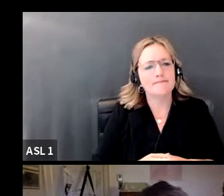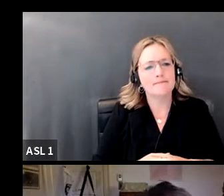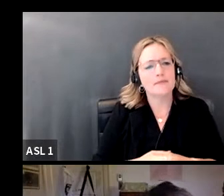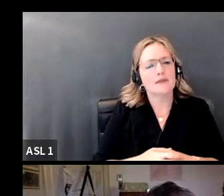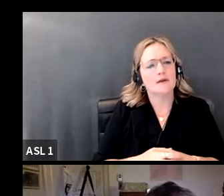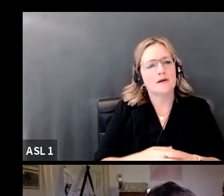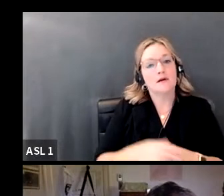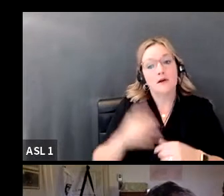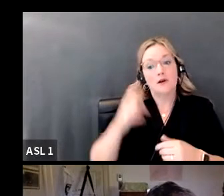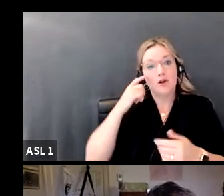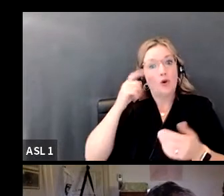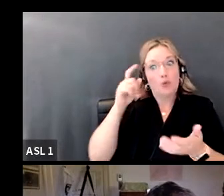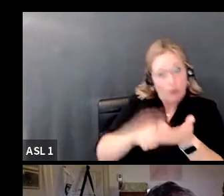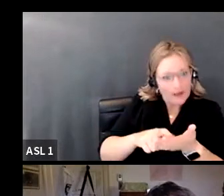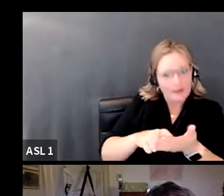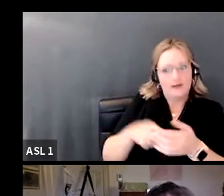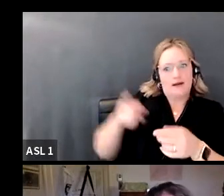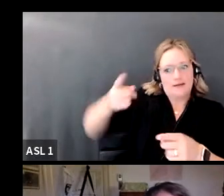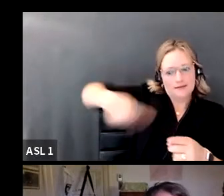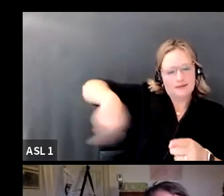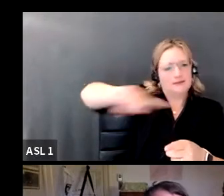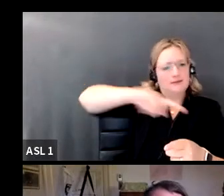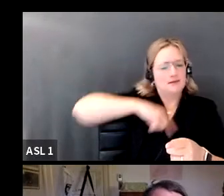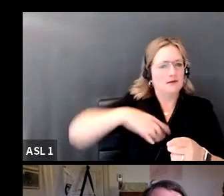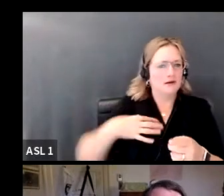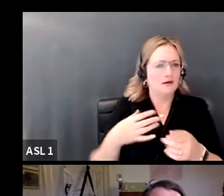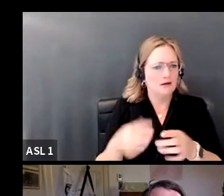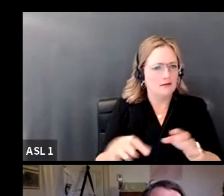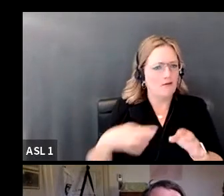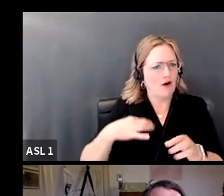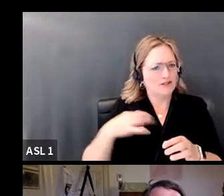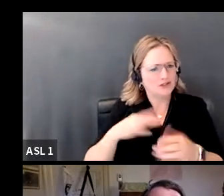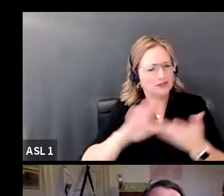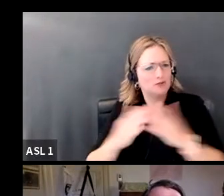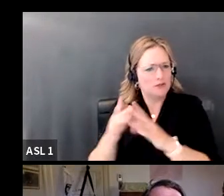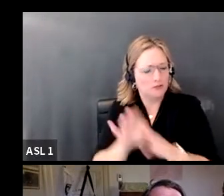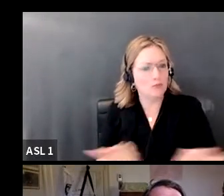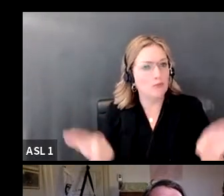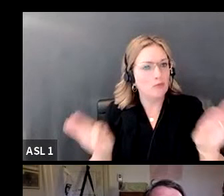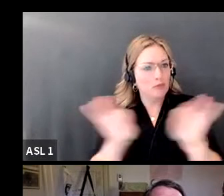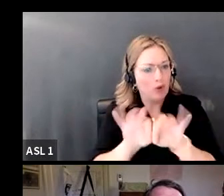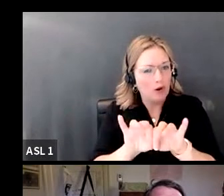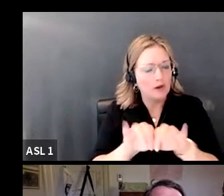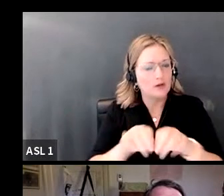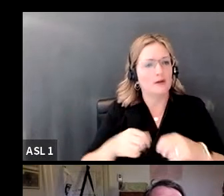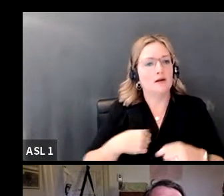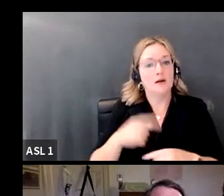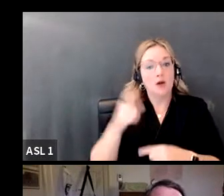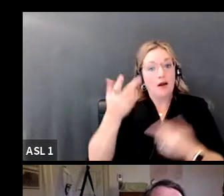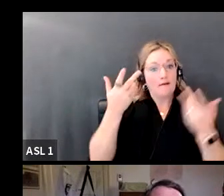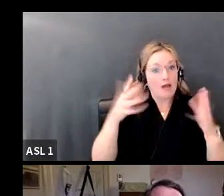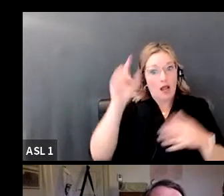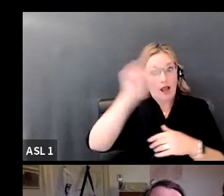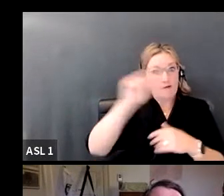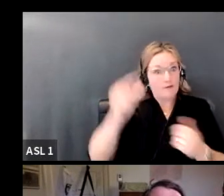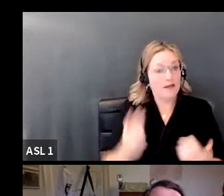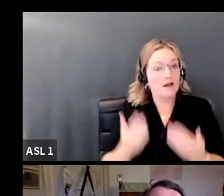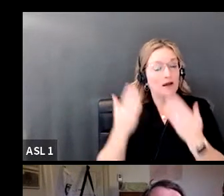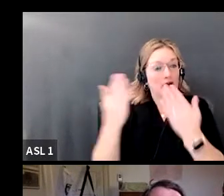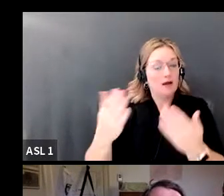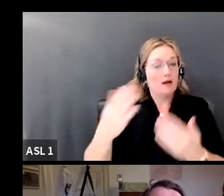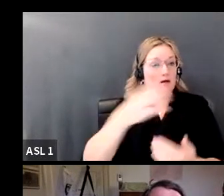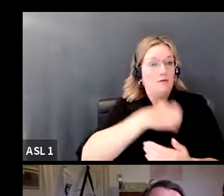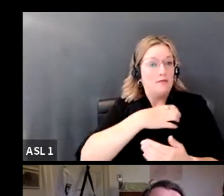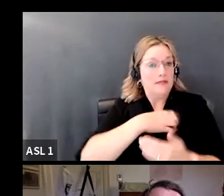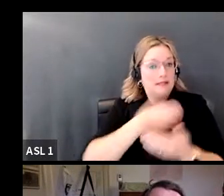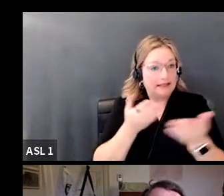volunteering in our community on october 7th 2021 the ontario government introduced legislation requiring police services to